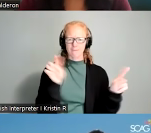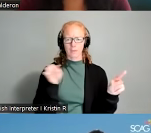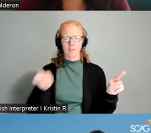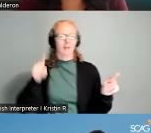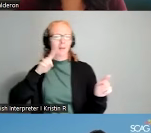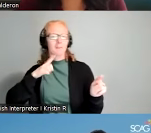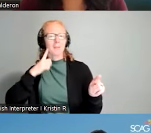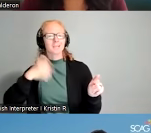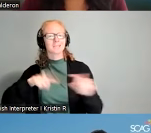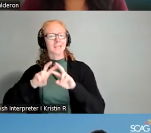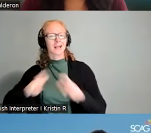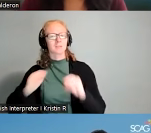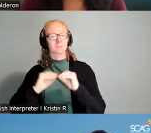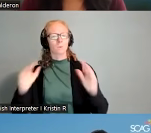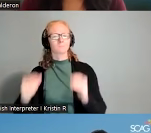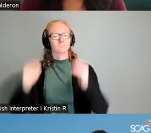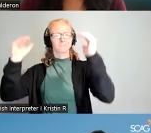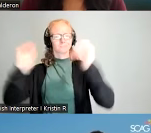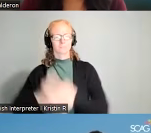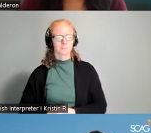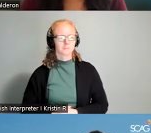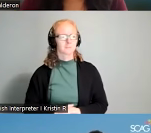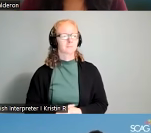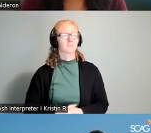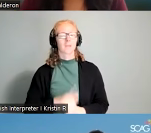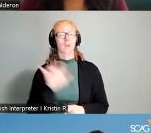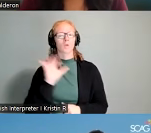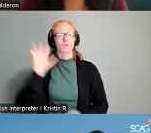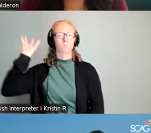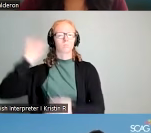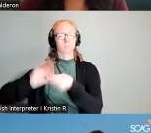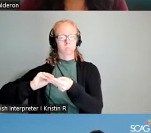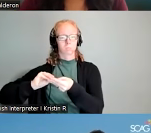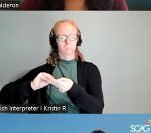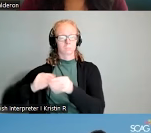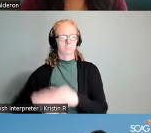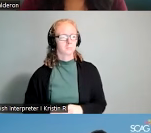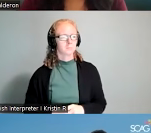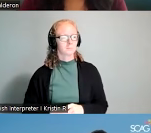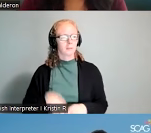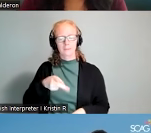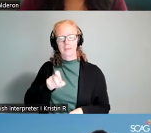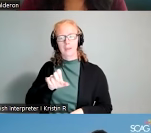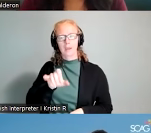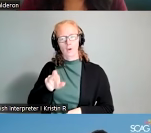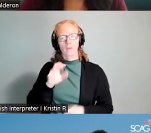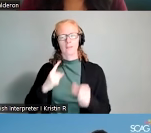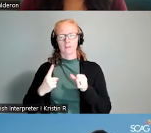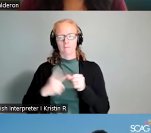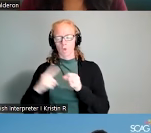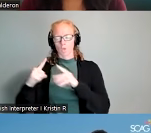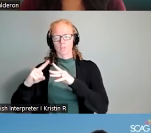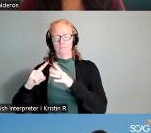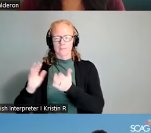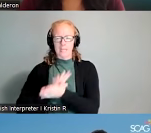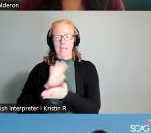is a lot more high level and is cumulative in nature. Our PEIR is what's called a first-tier environmental